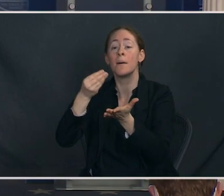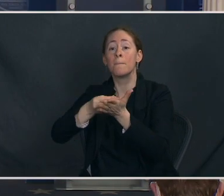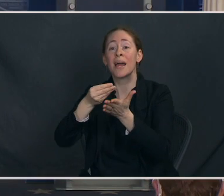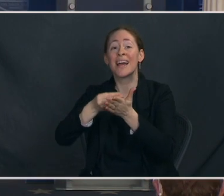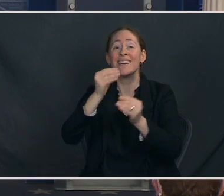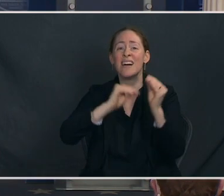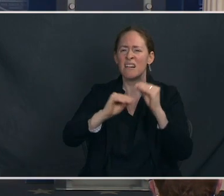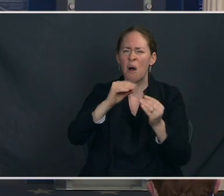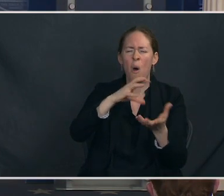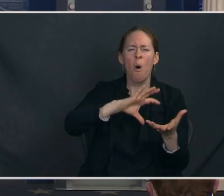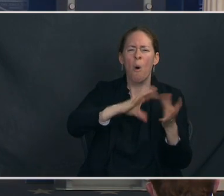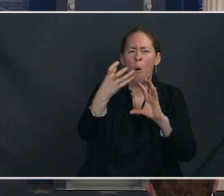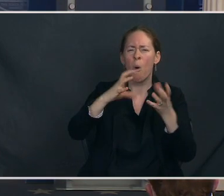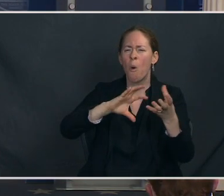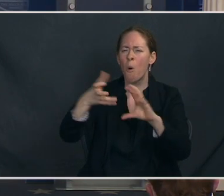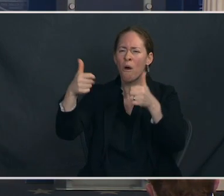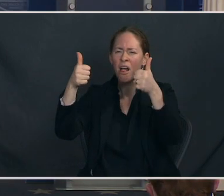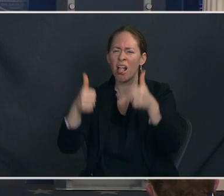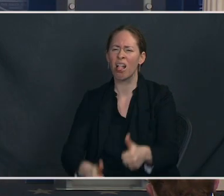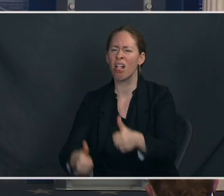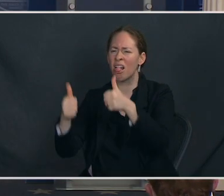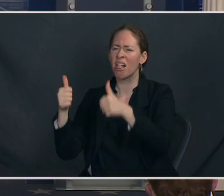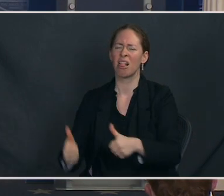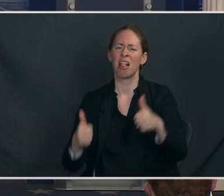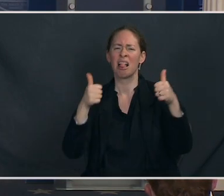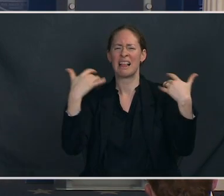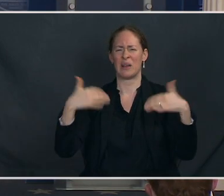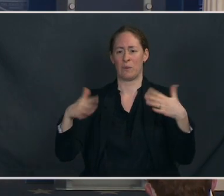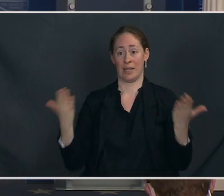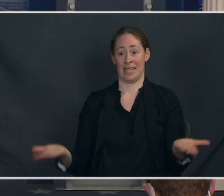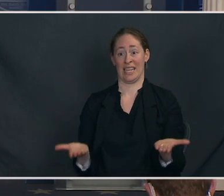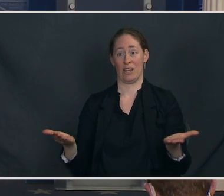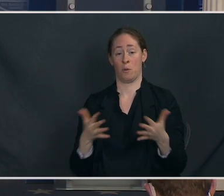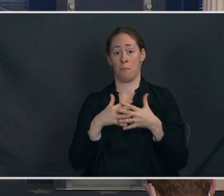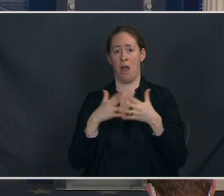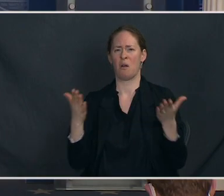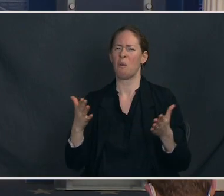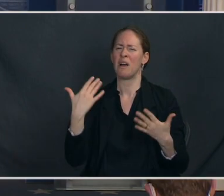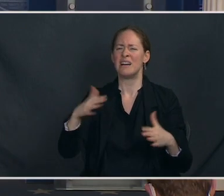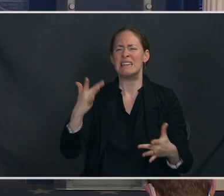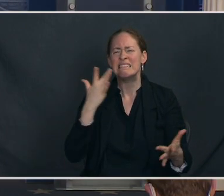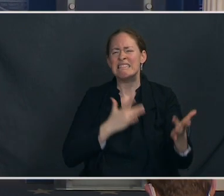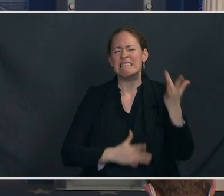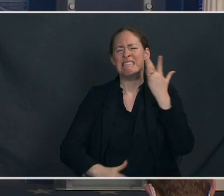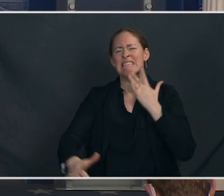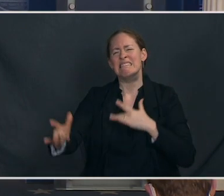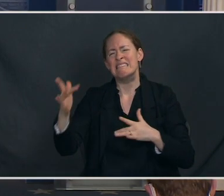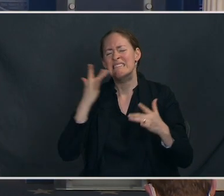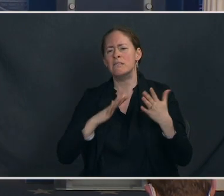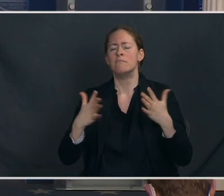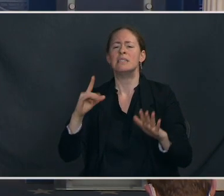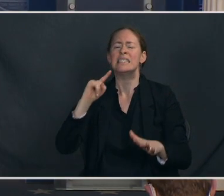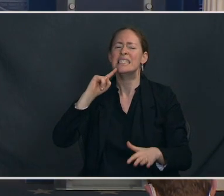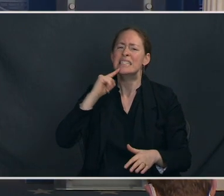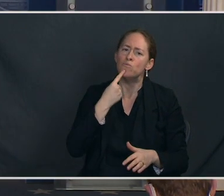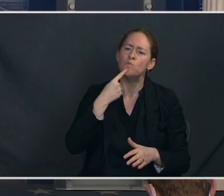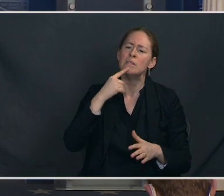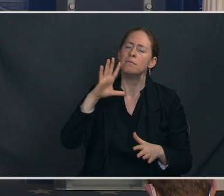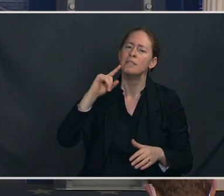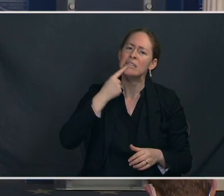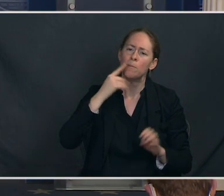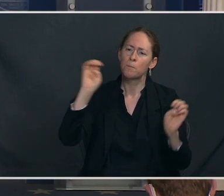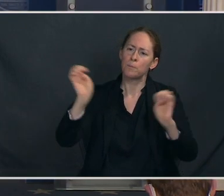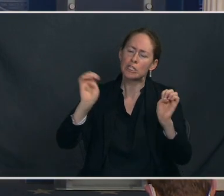so many Americans, and all Americans need urgent federal action to meet this moment.